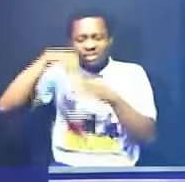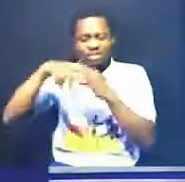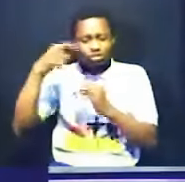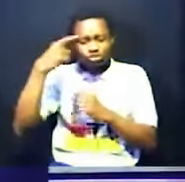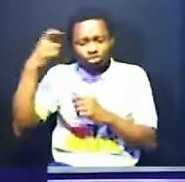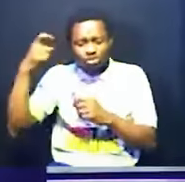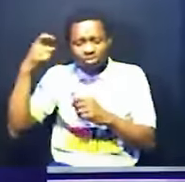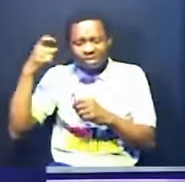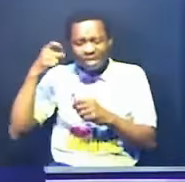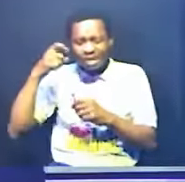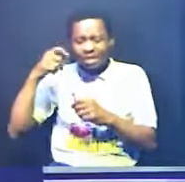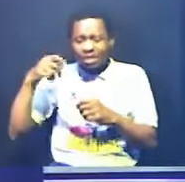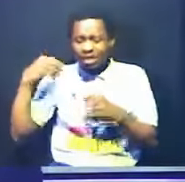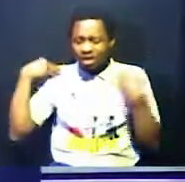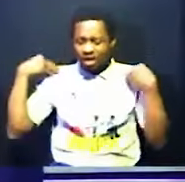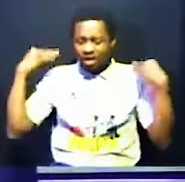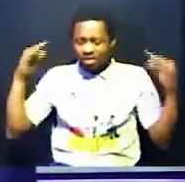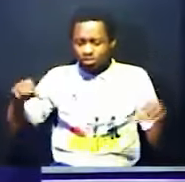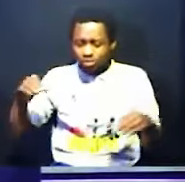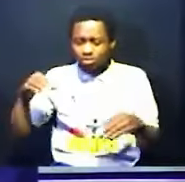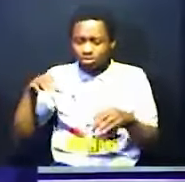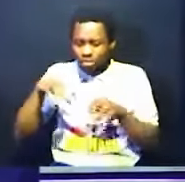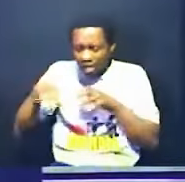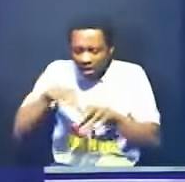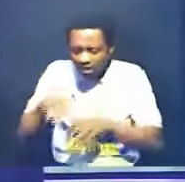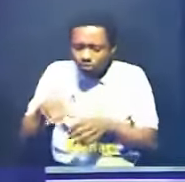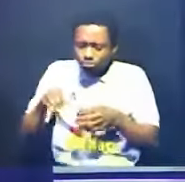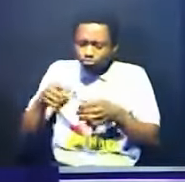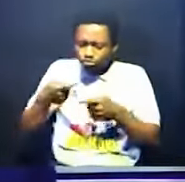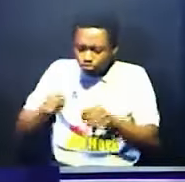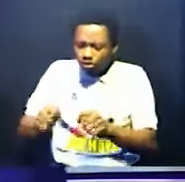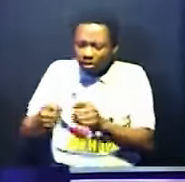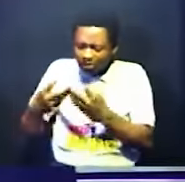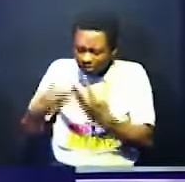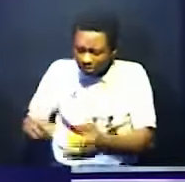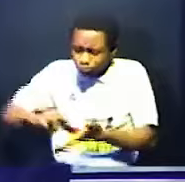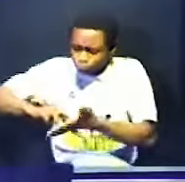that was sore and